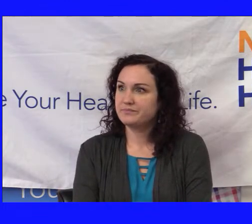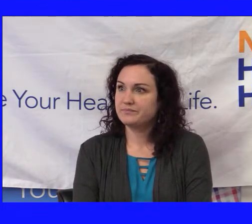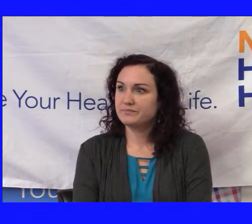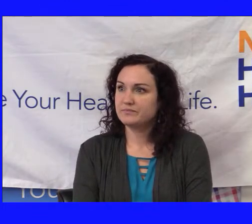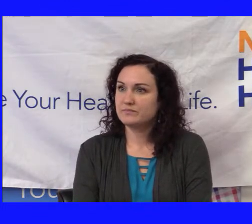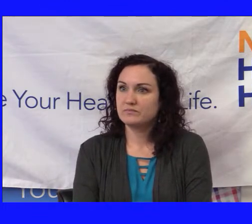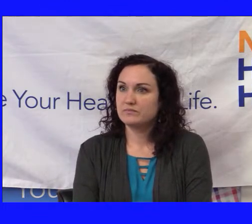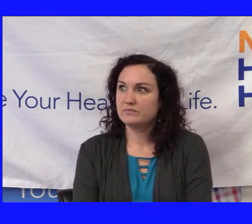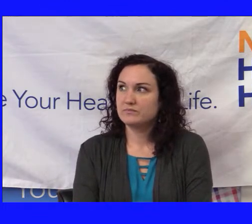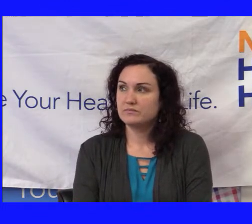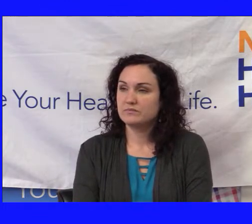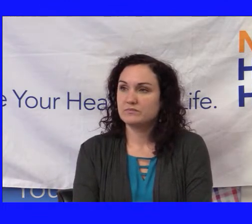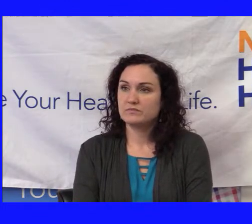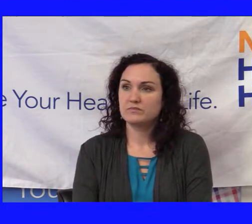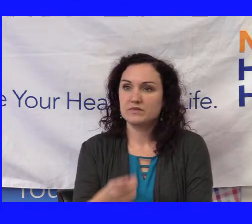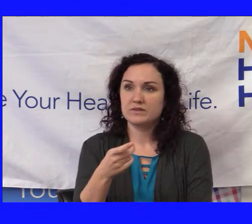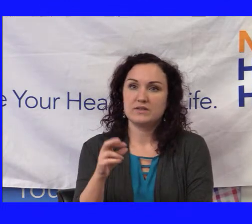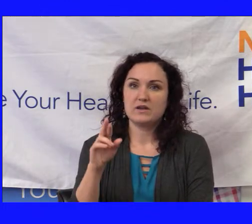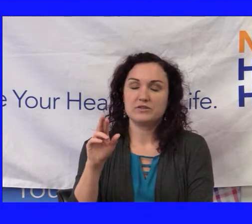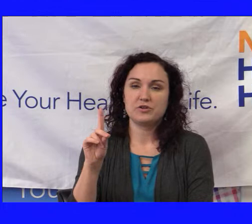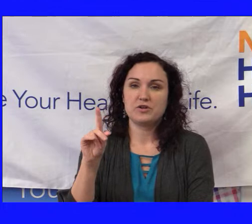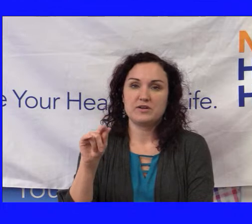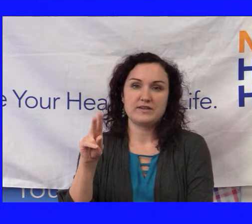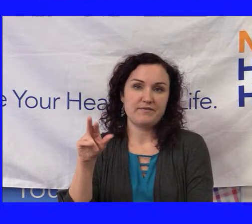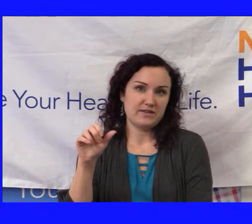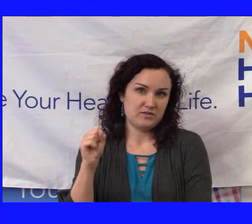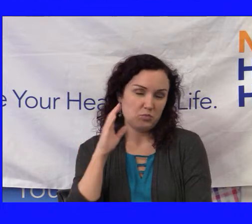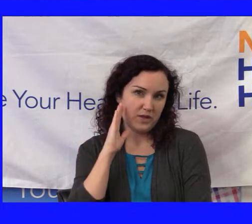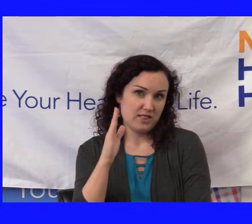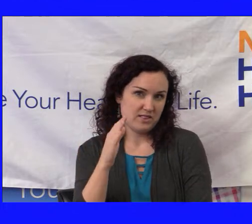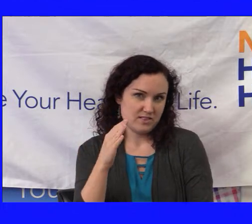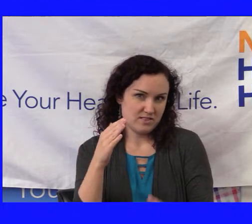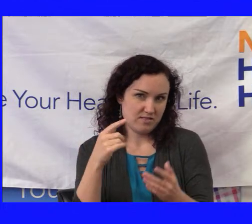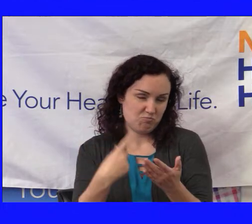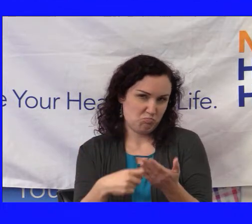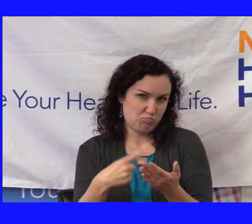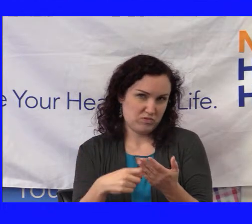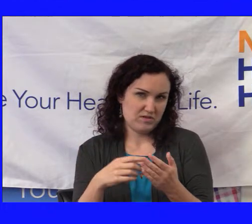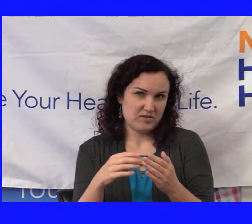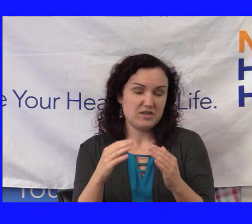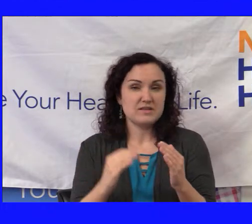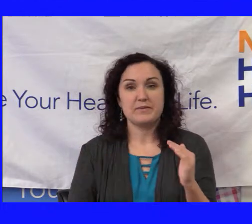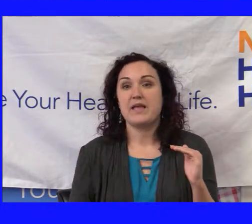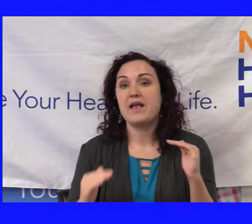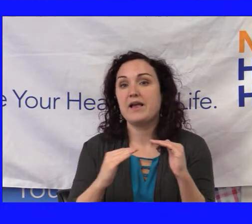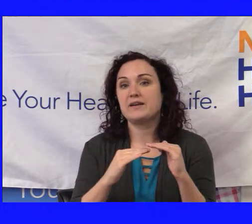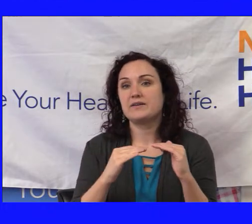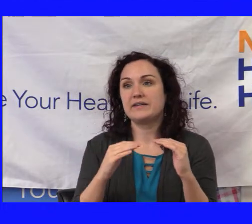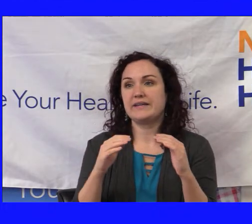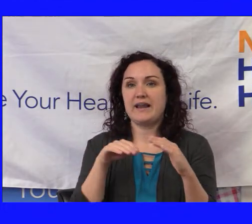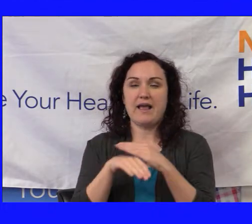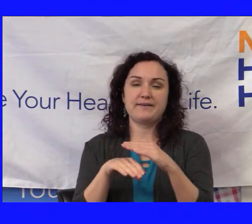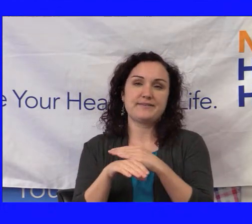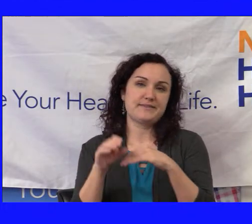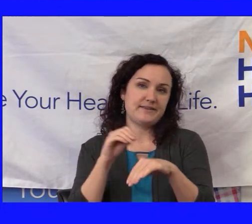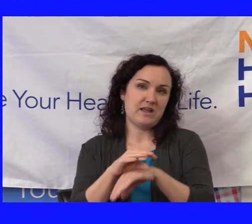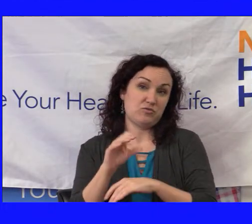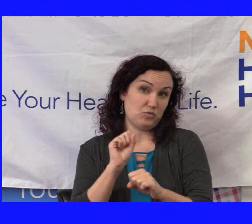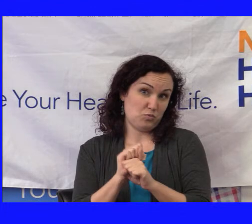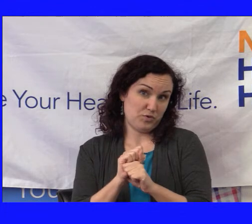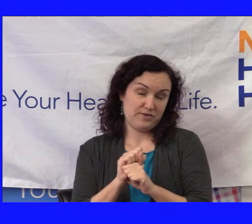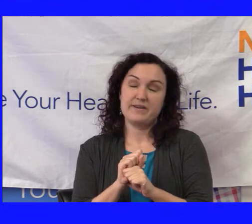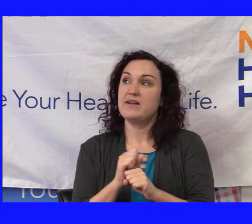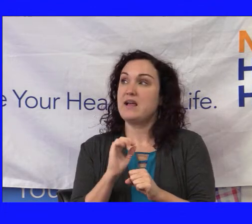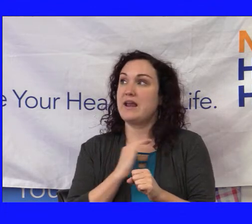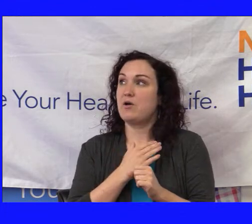Okay, and then Dr. Davis was going to walk us through some of the Equity and Access Council's work and how we are